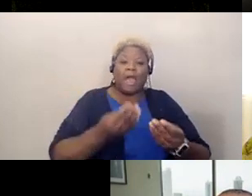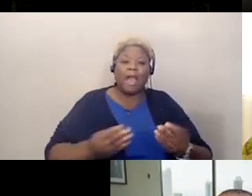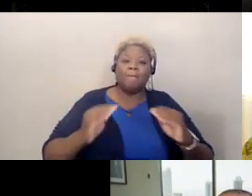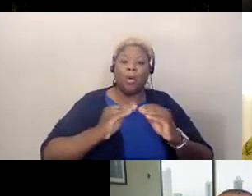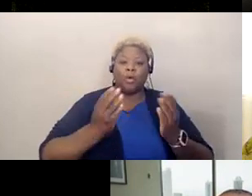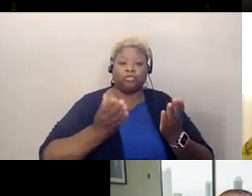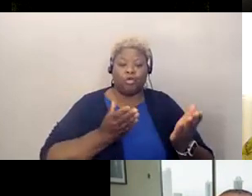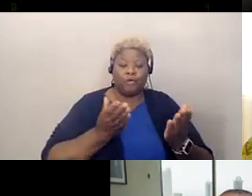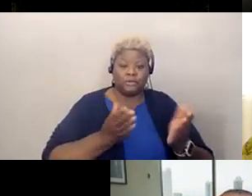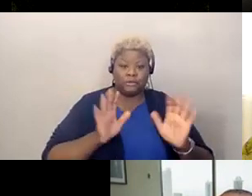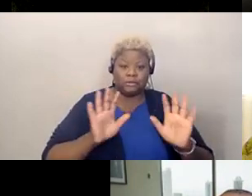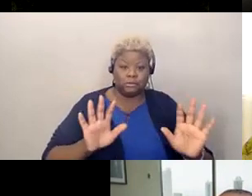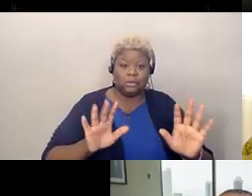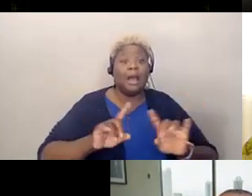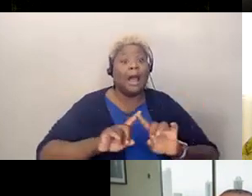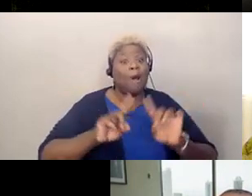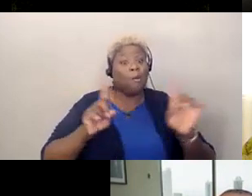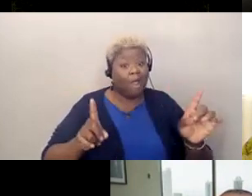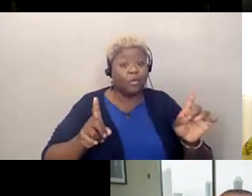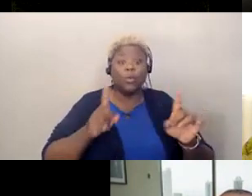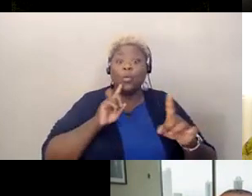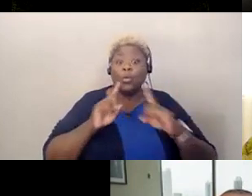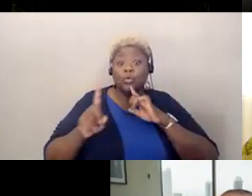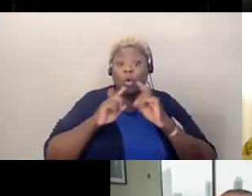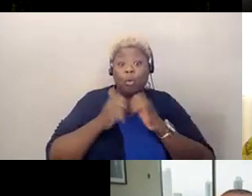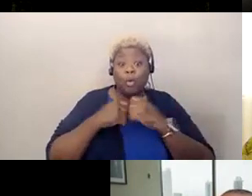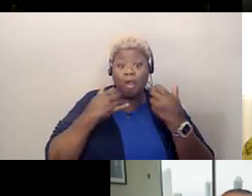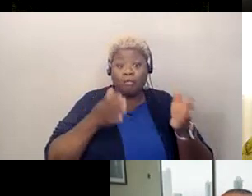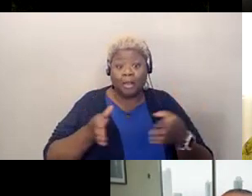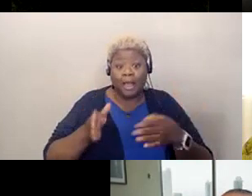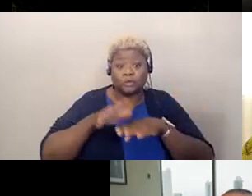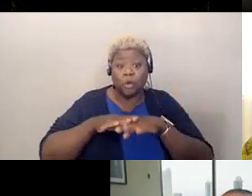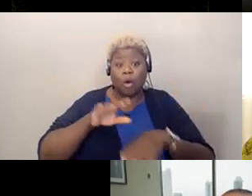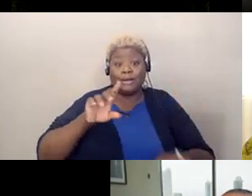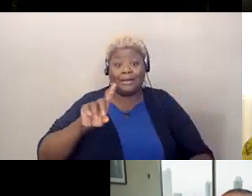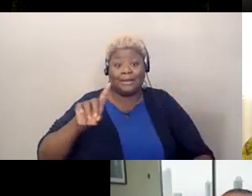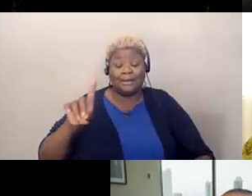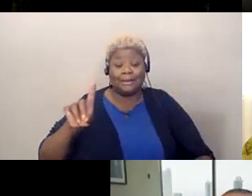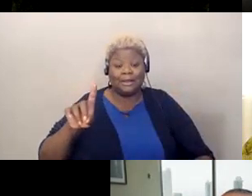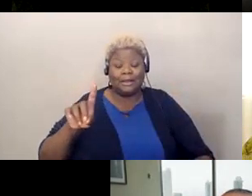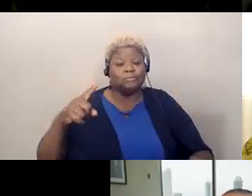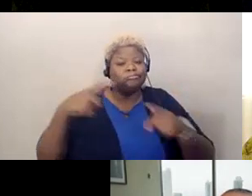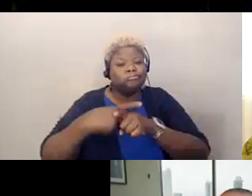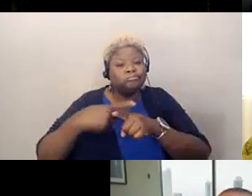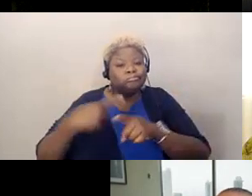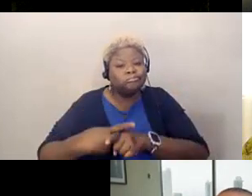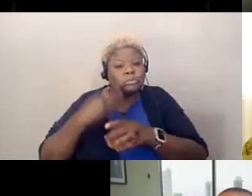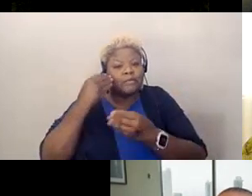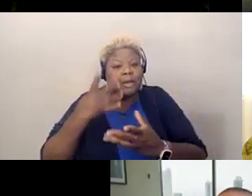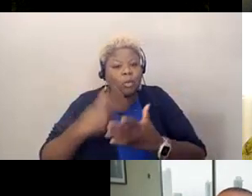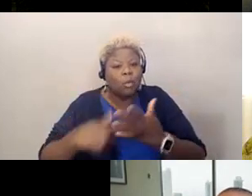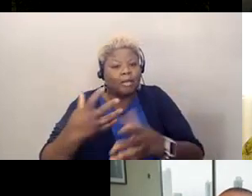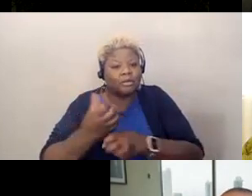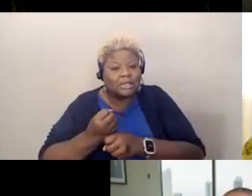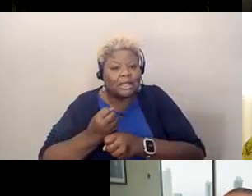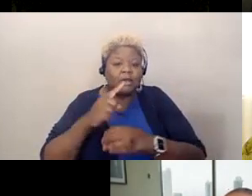services. However, when you talk to the other health plans and DDD, there's conflicting information on what they receive and